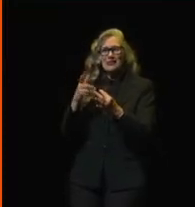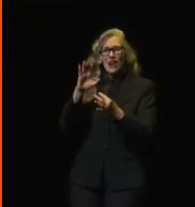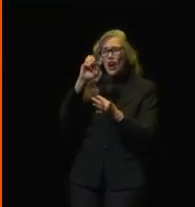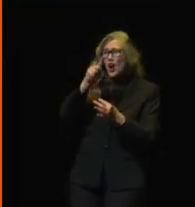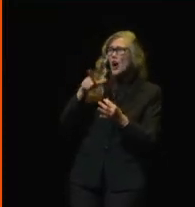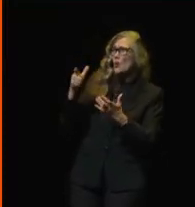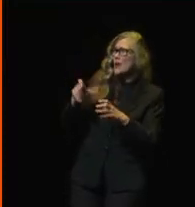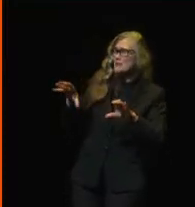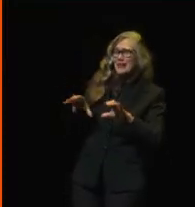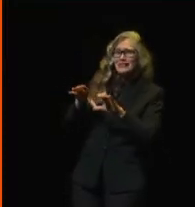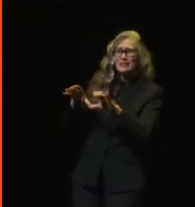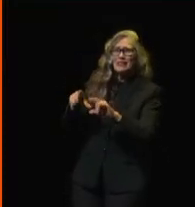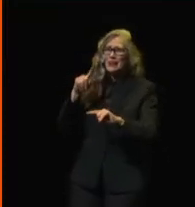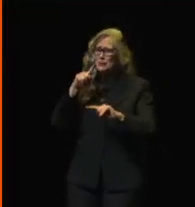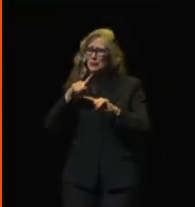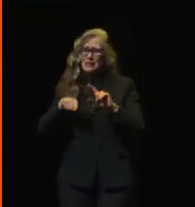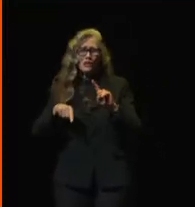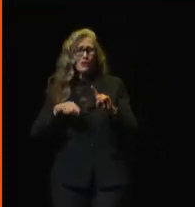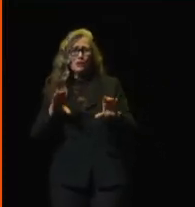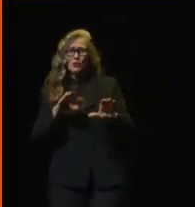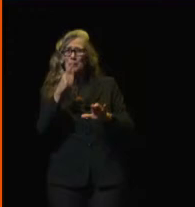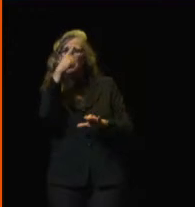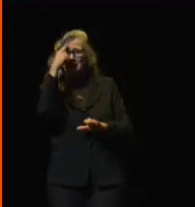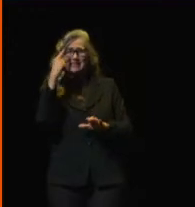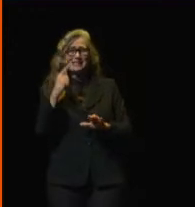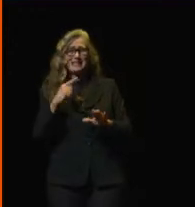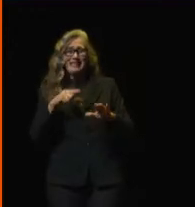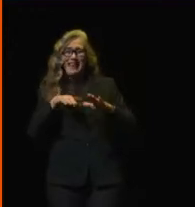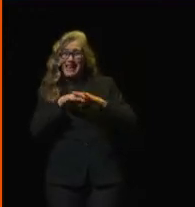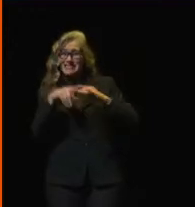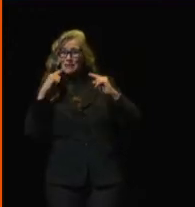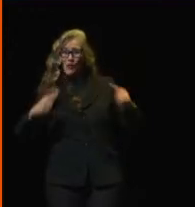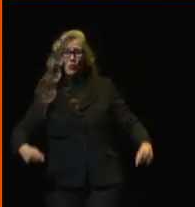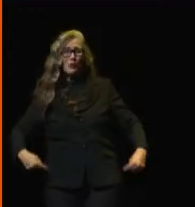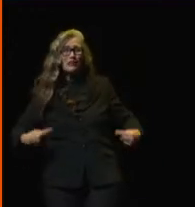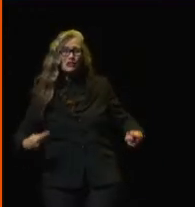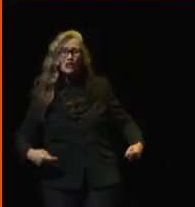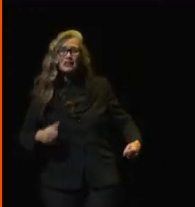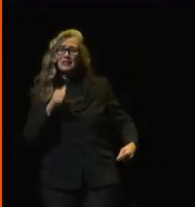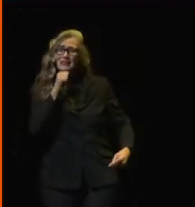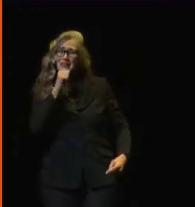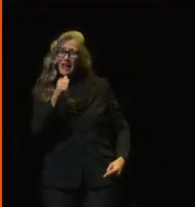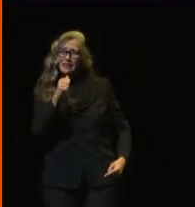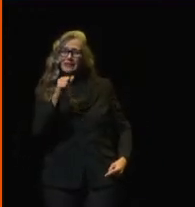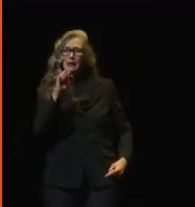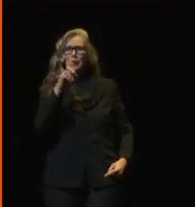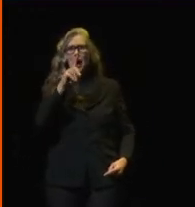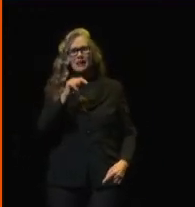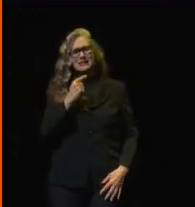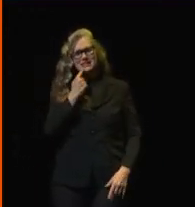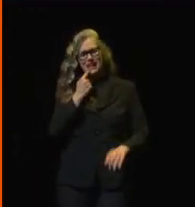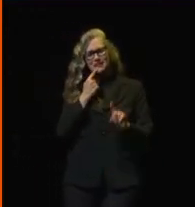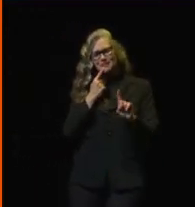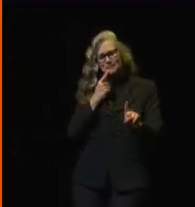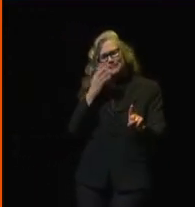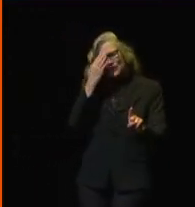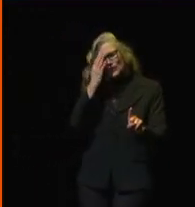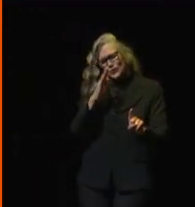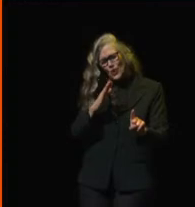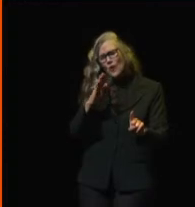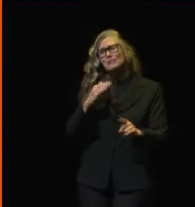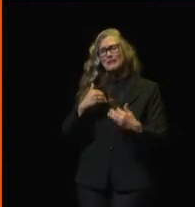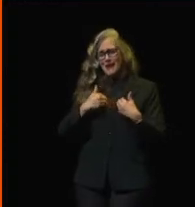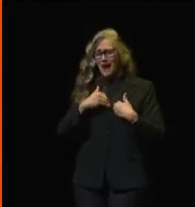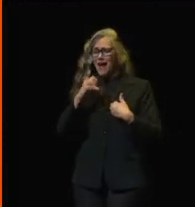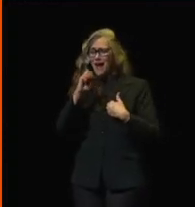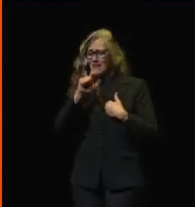Ady spent a few minutes typing and then said, "Carl, it's true that my having ALS makes a lot of things difficult for us. Can you think